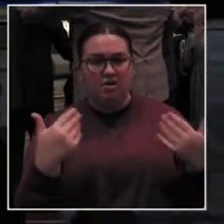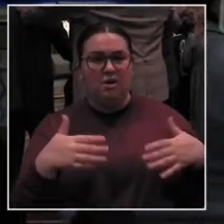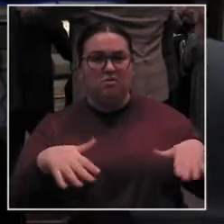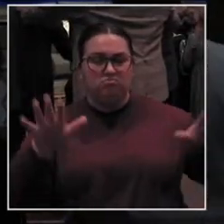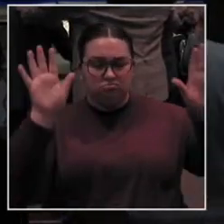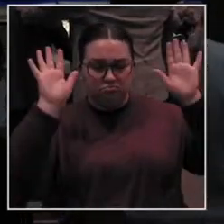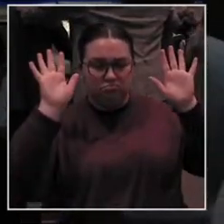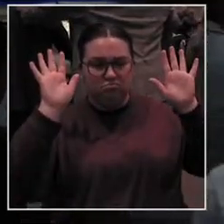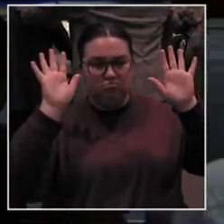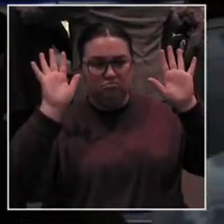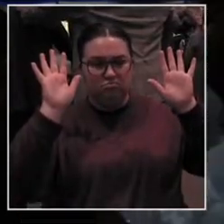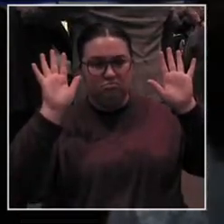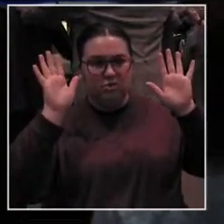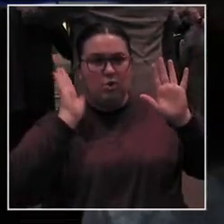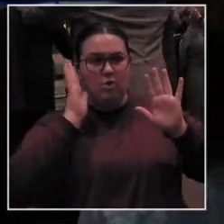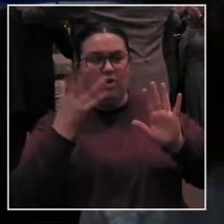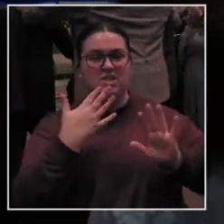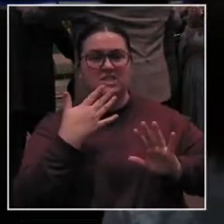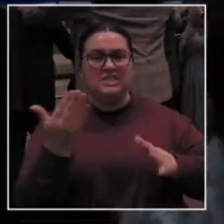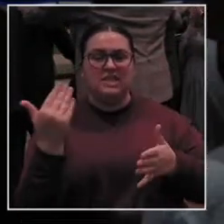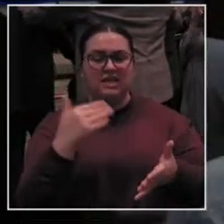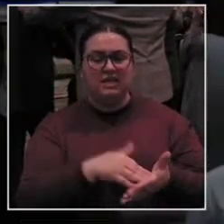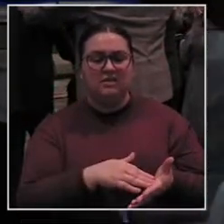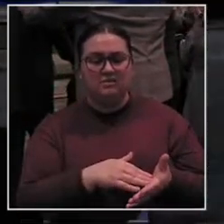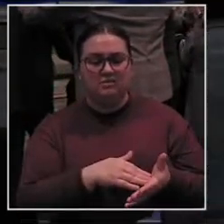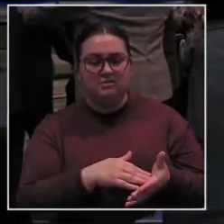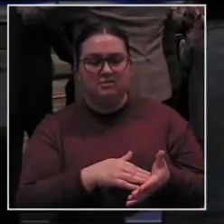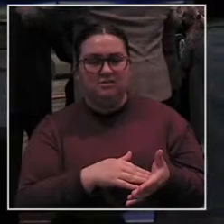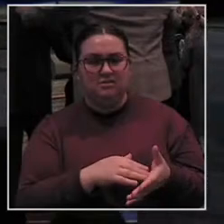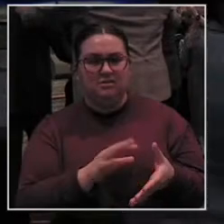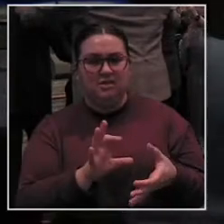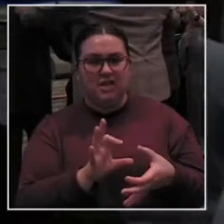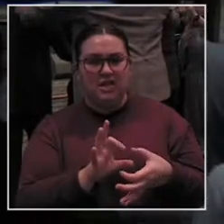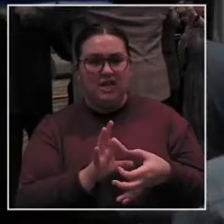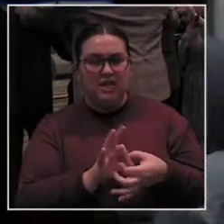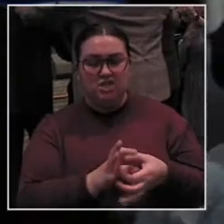place as we sing this right here. Sing chains fall.